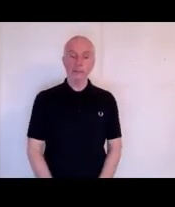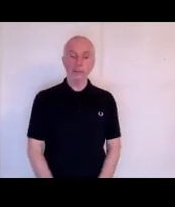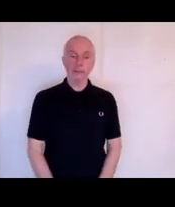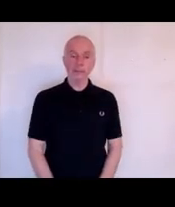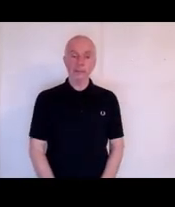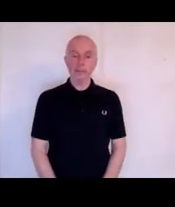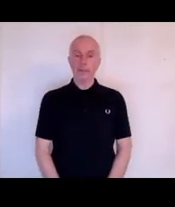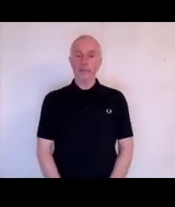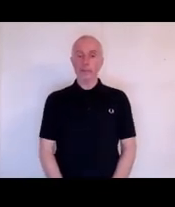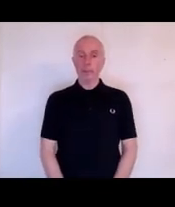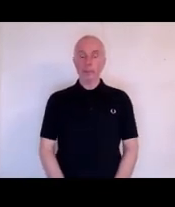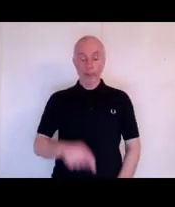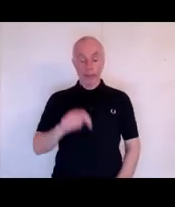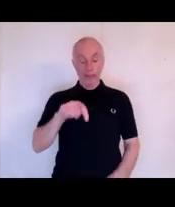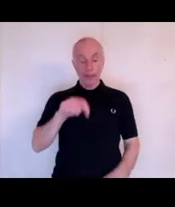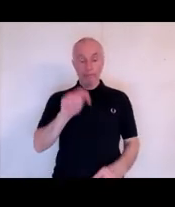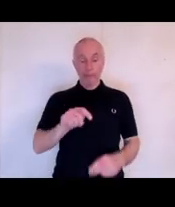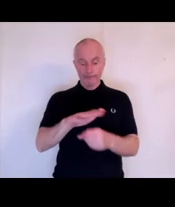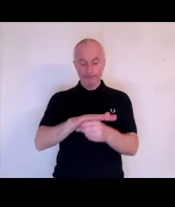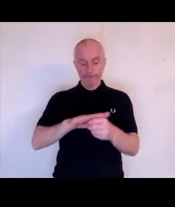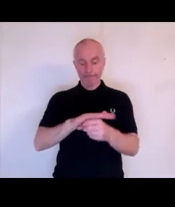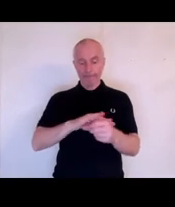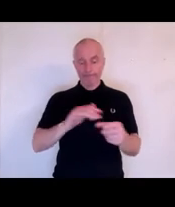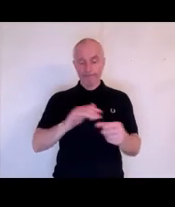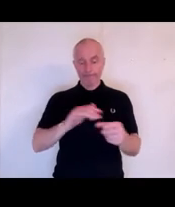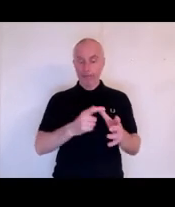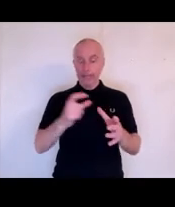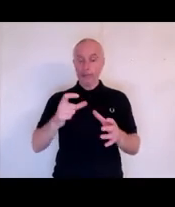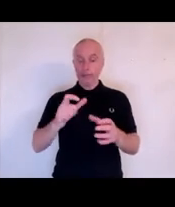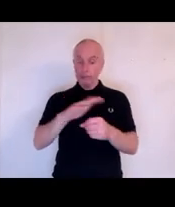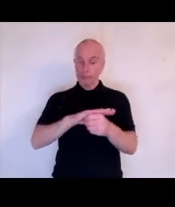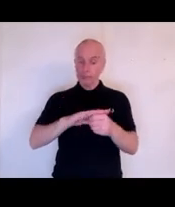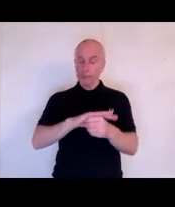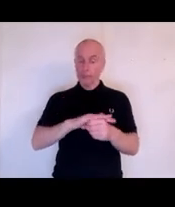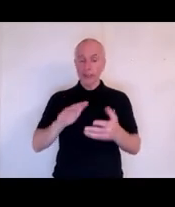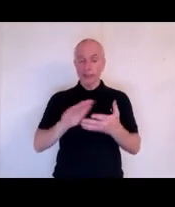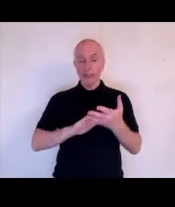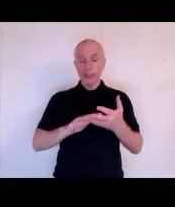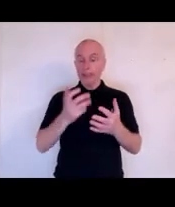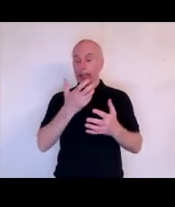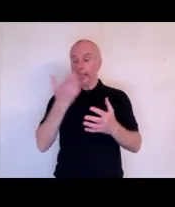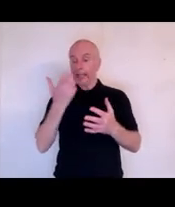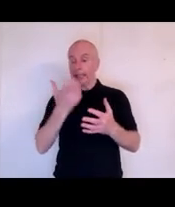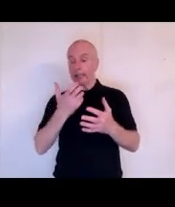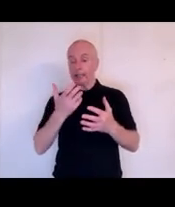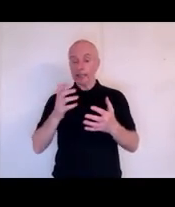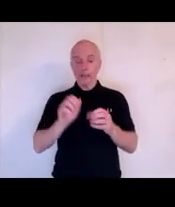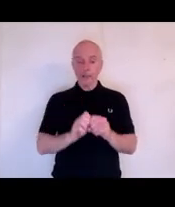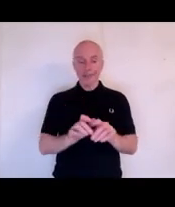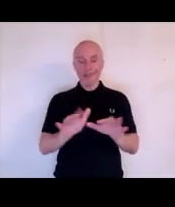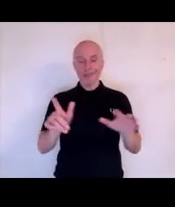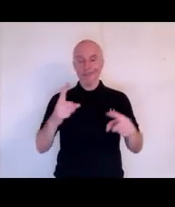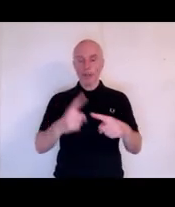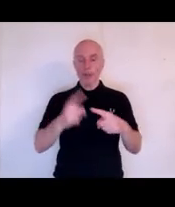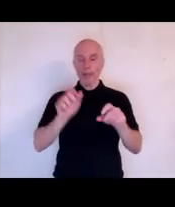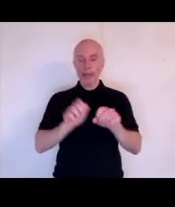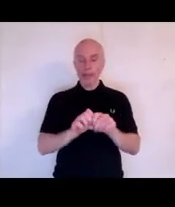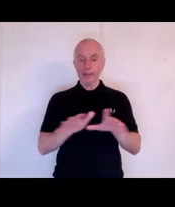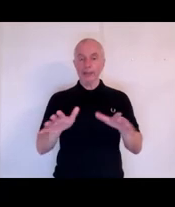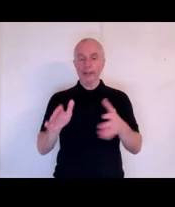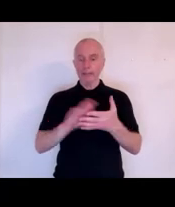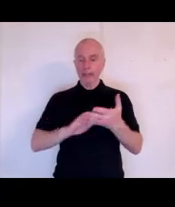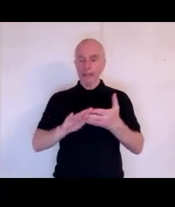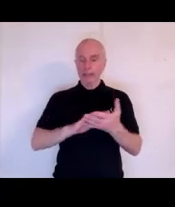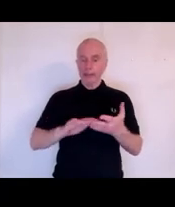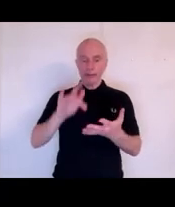In an accident scenario, it means that the heat is dissipated from the fuel quicker, which reduces the likelihood of a core meltdown